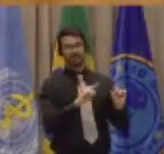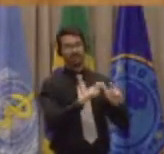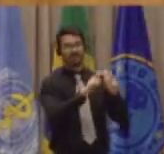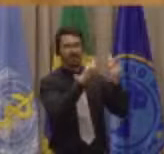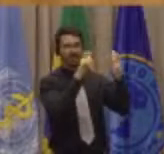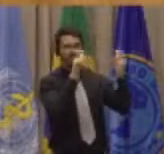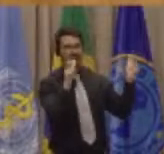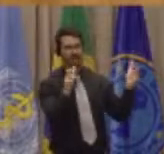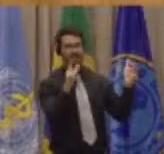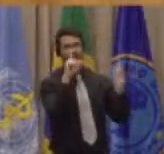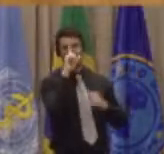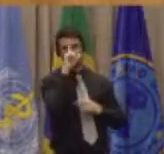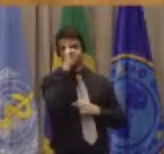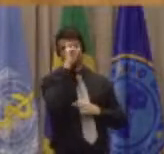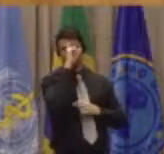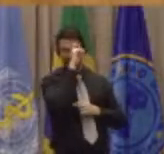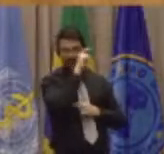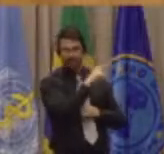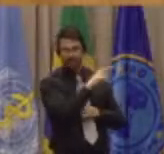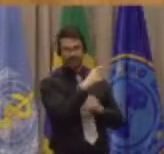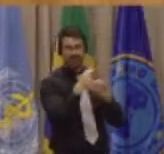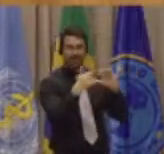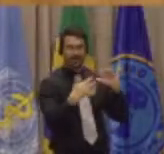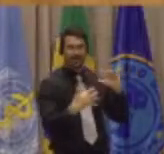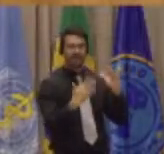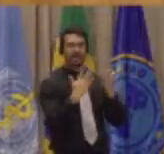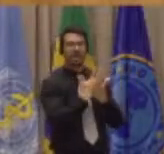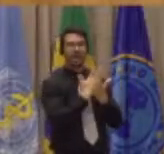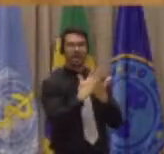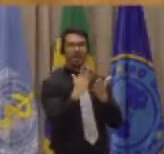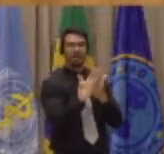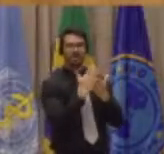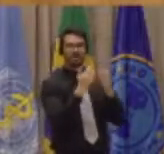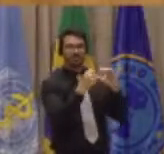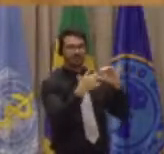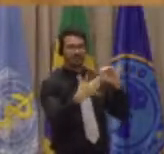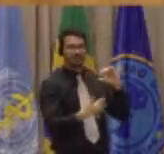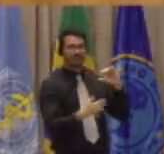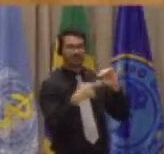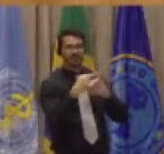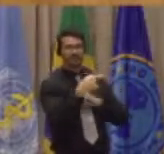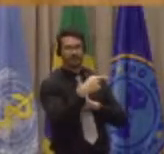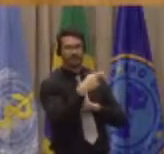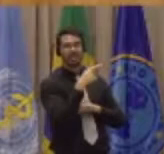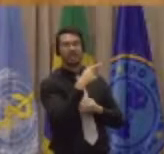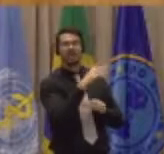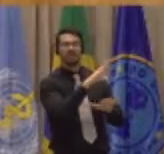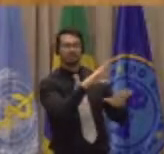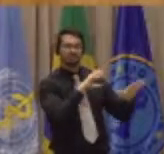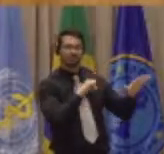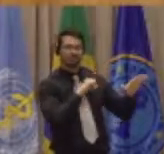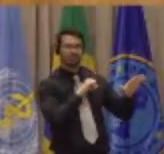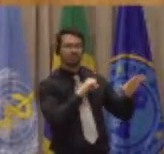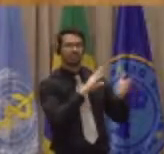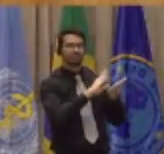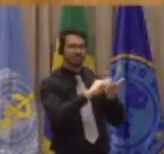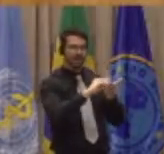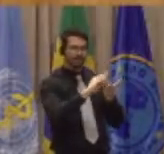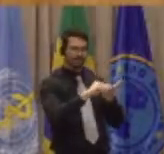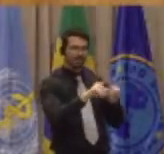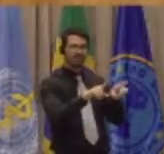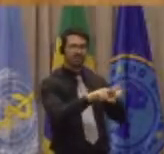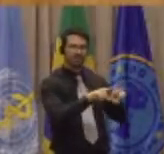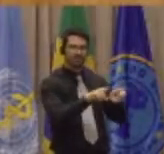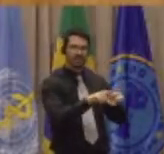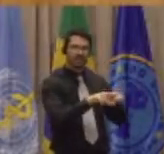Brazil's experience, is the biggest difficulty. So we have some characteristics in the collection